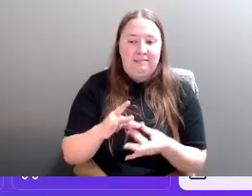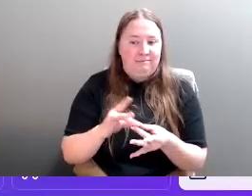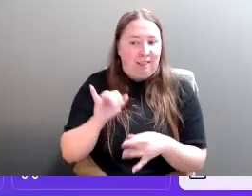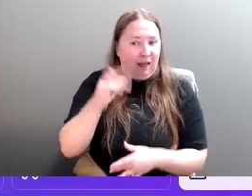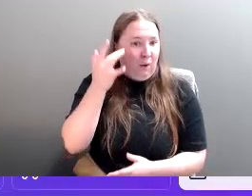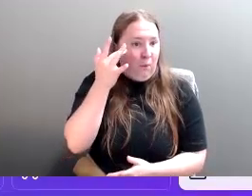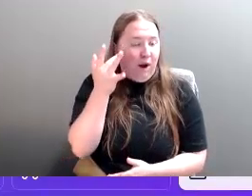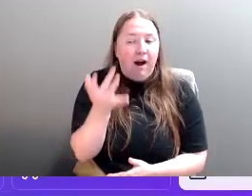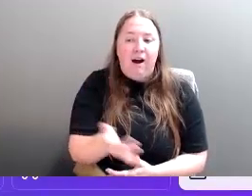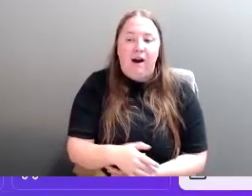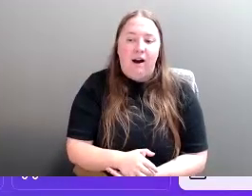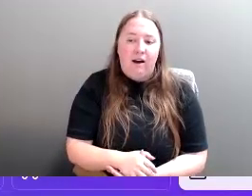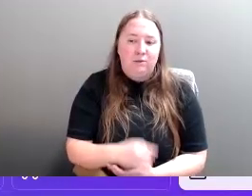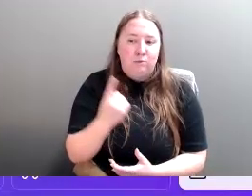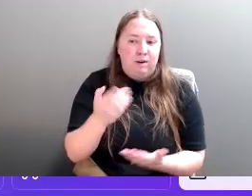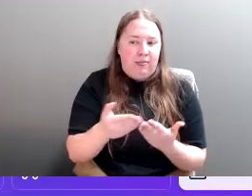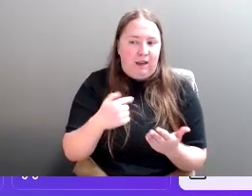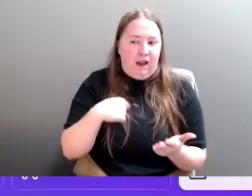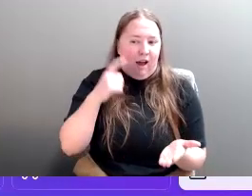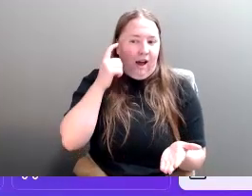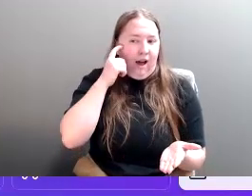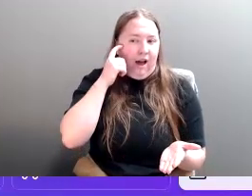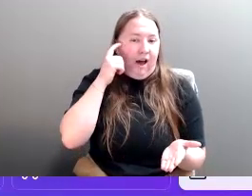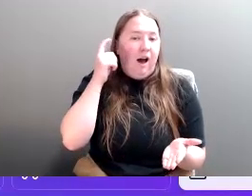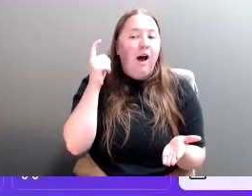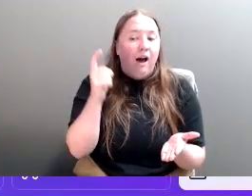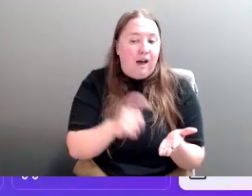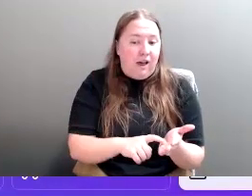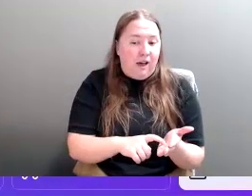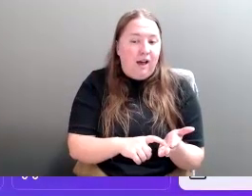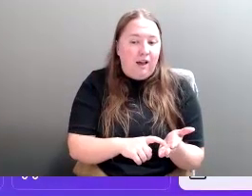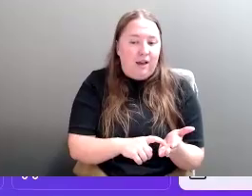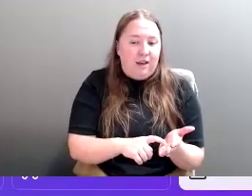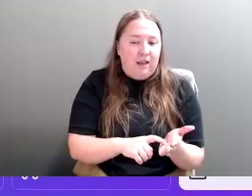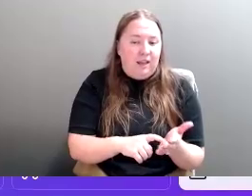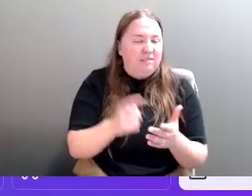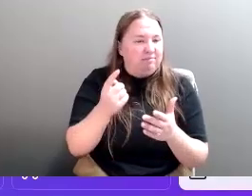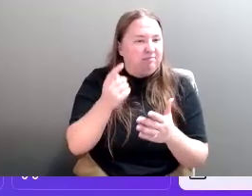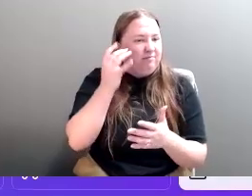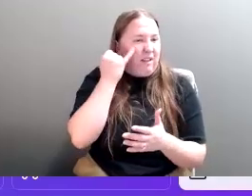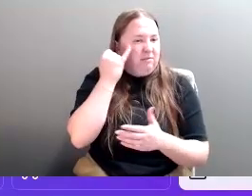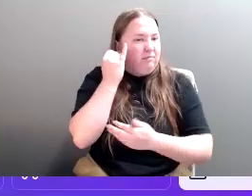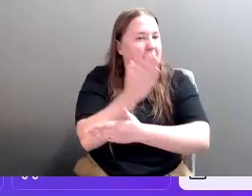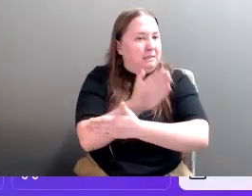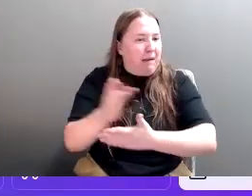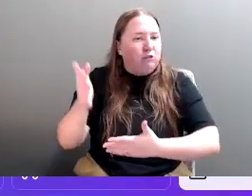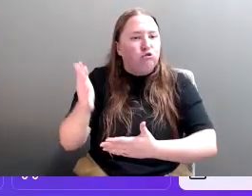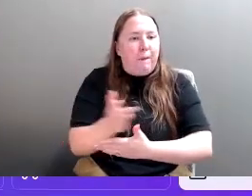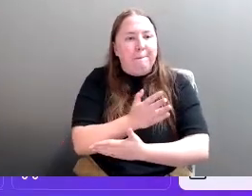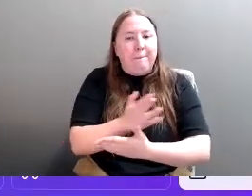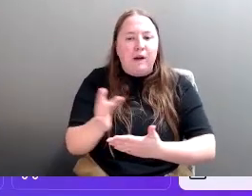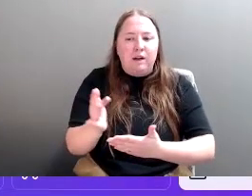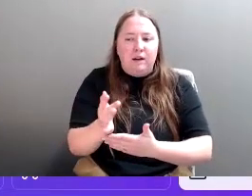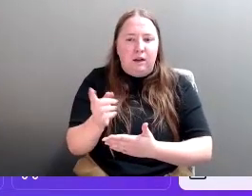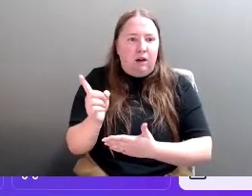because one of the things that I see, like if I was to kind of put a spectrum of like where I think it actually